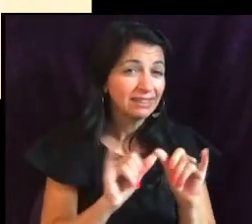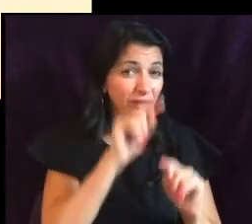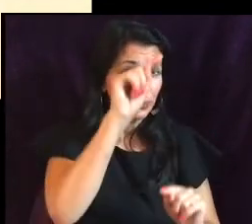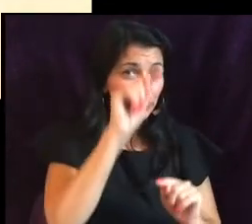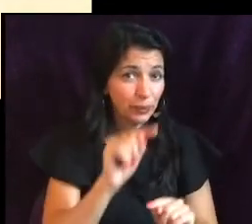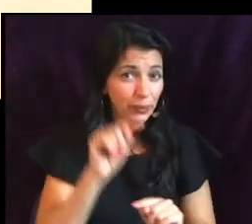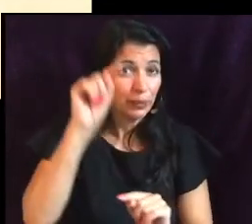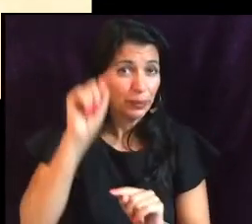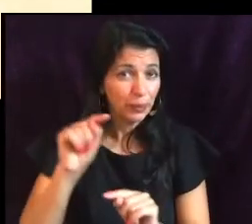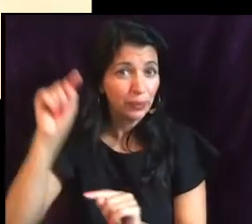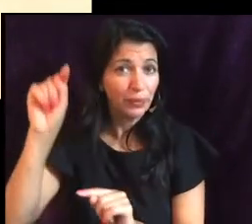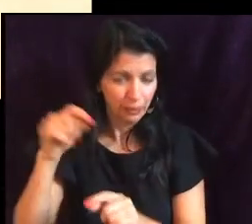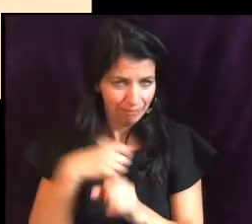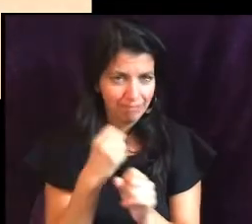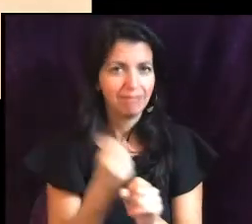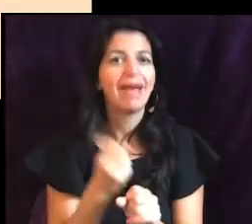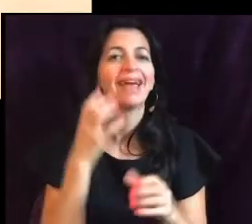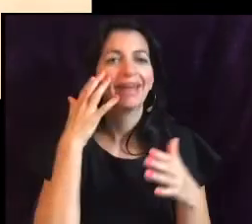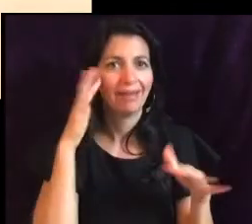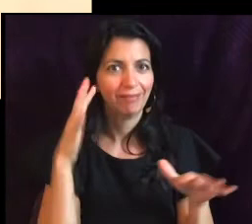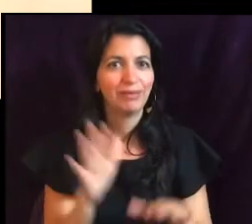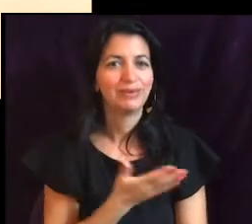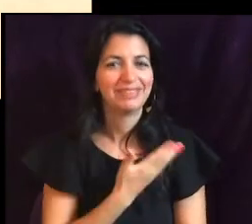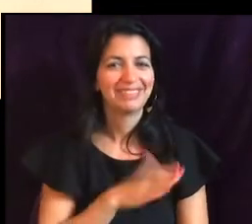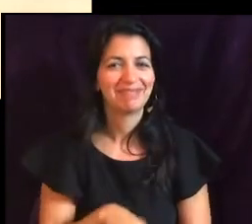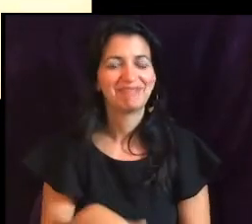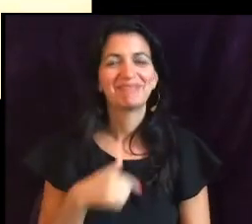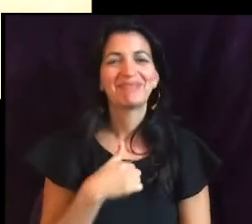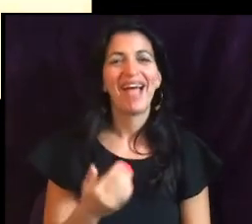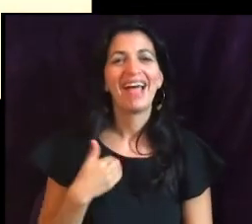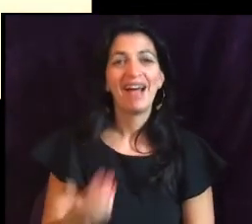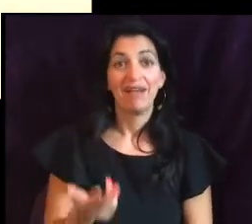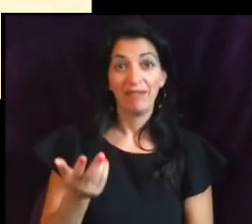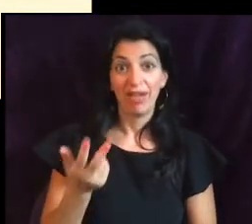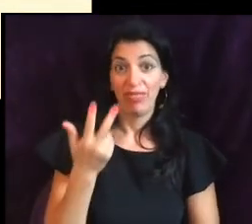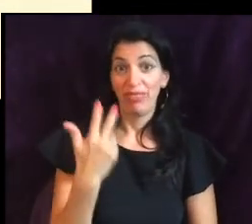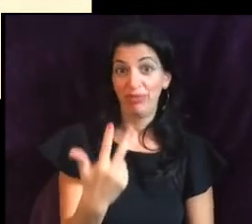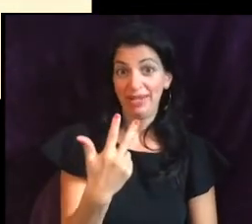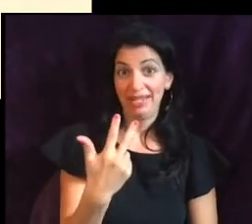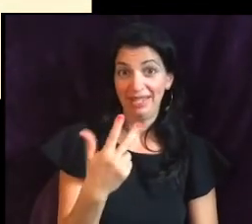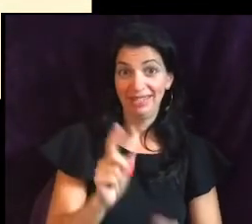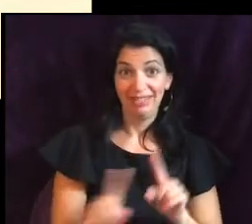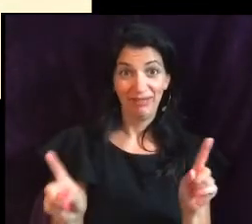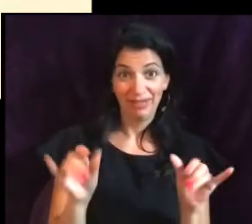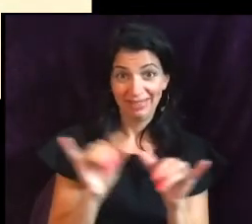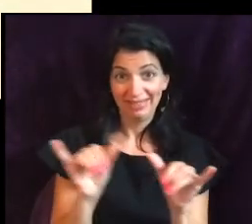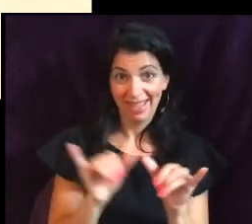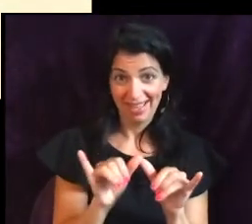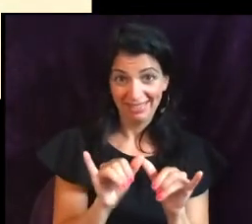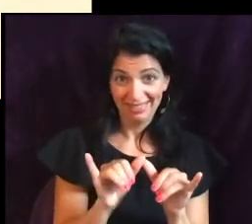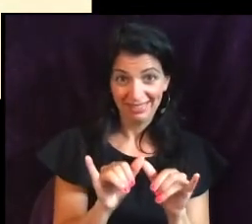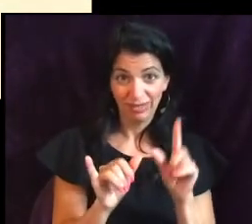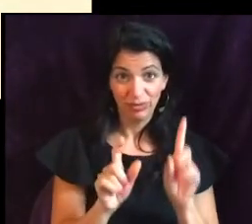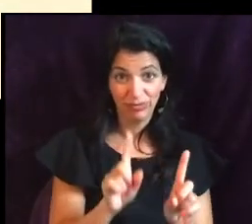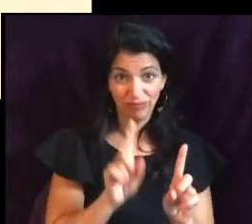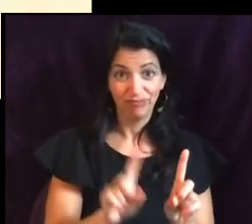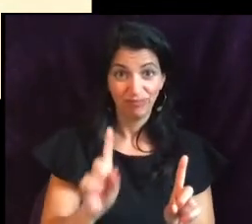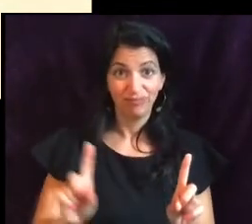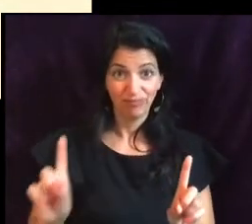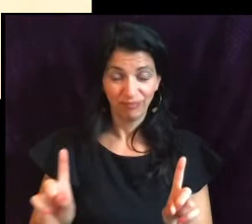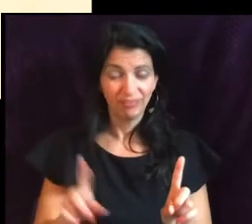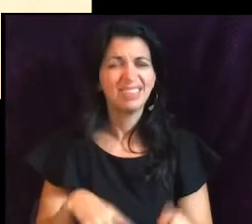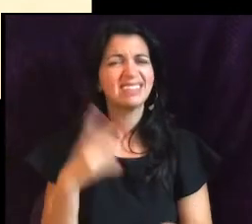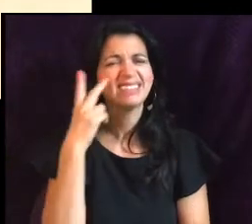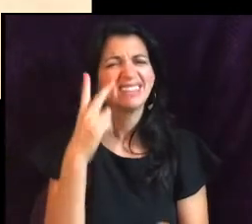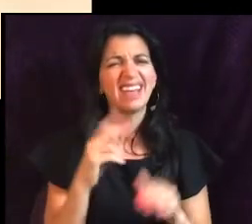all kinds. I have here, a little friend, 3 different size straws. Let's